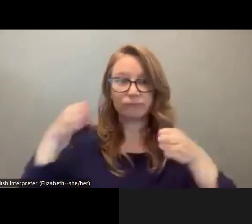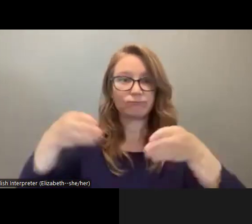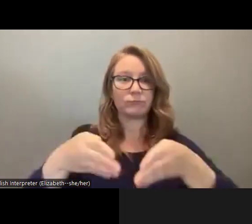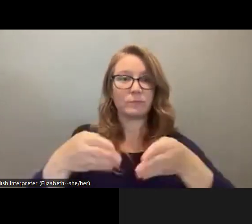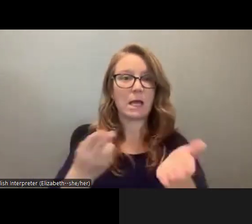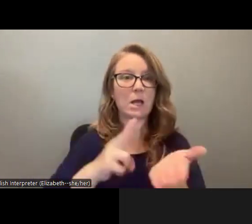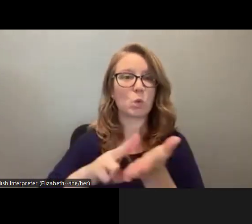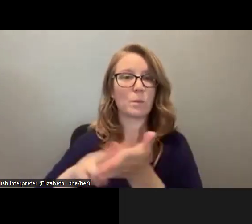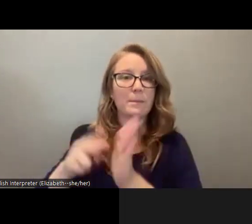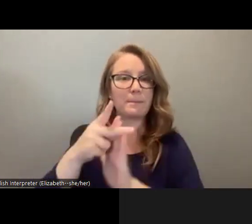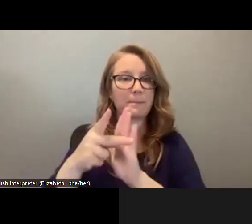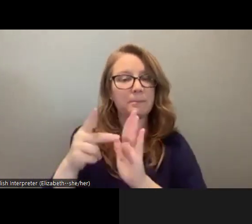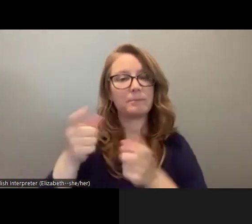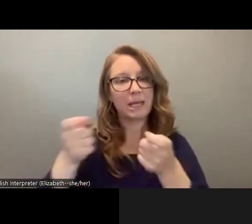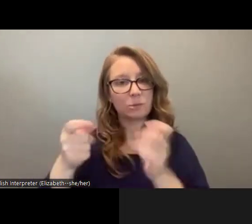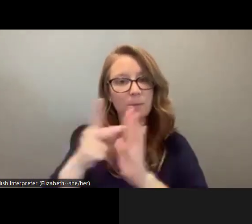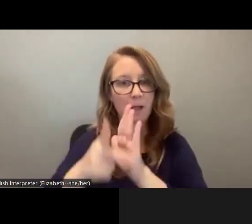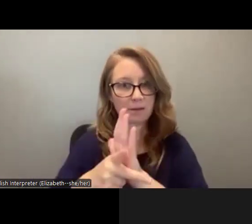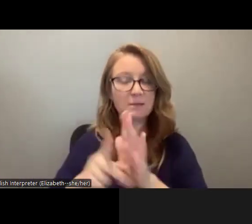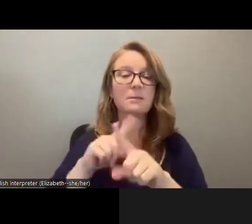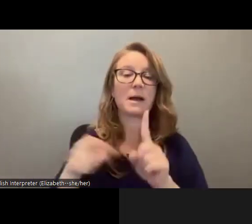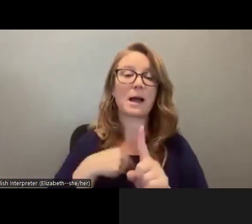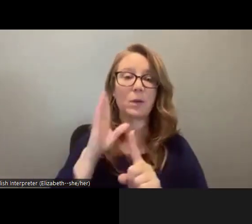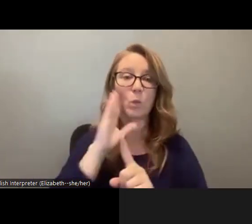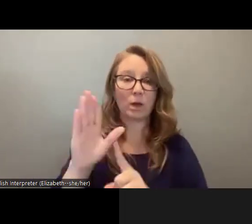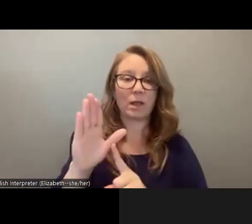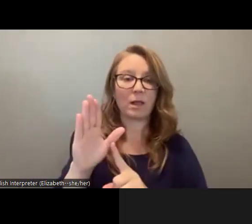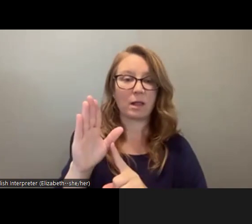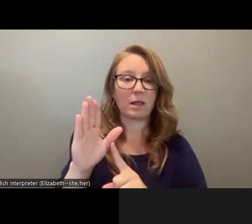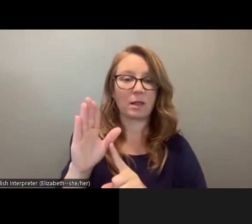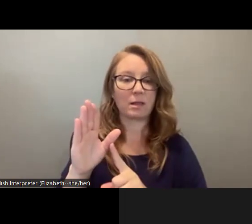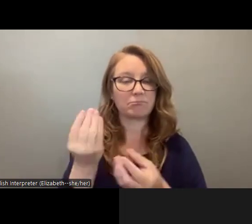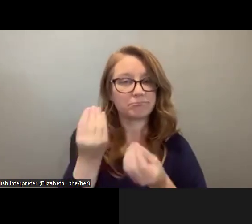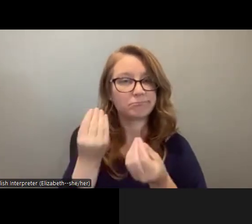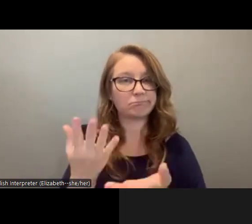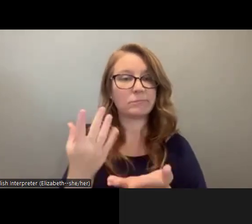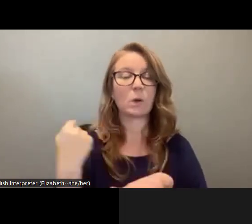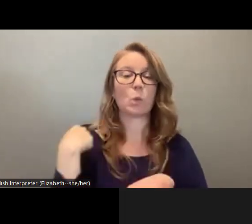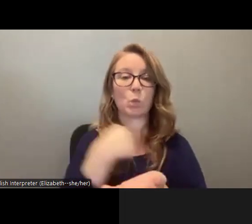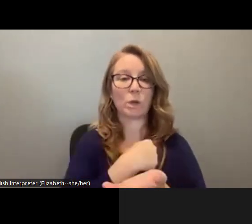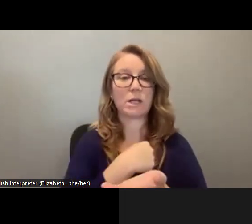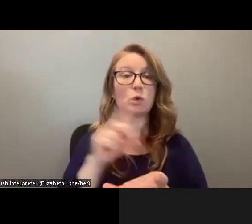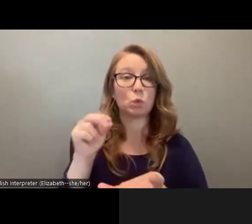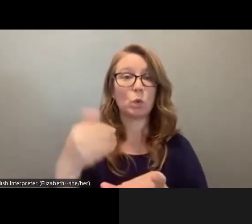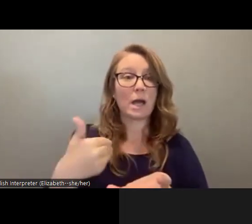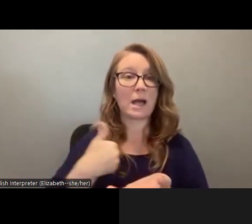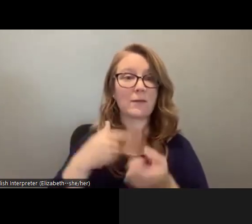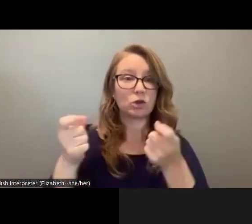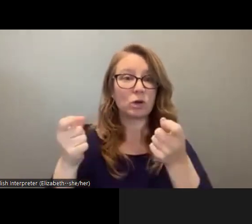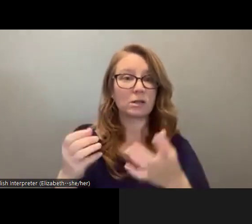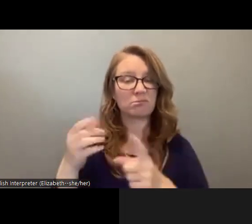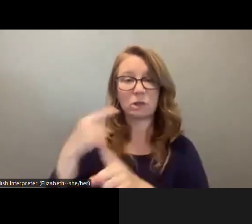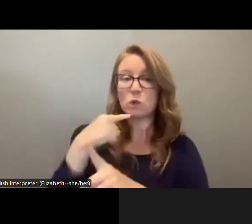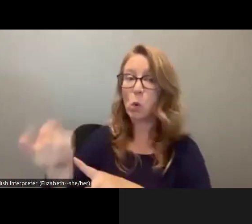enrollment management policy, but I will note that we have directed our MCOs to provide